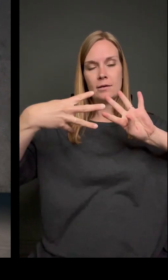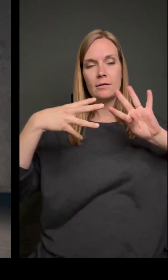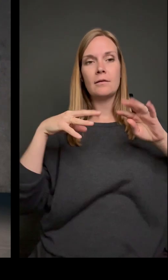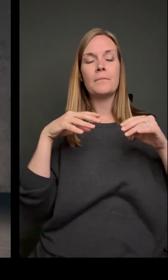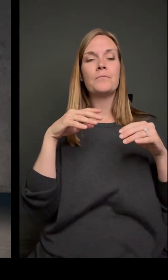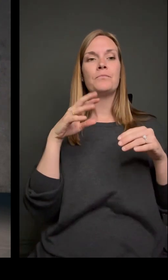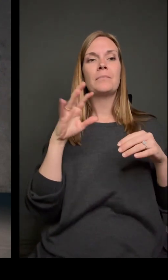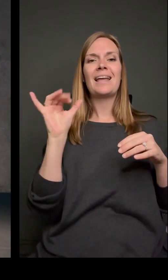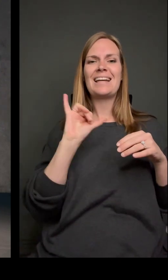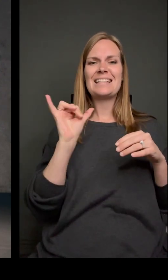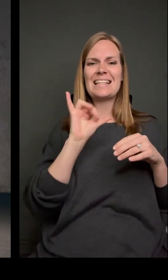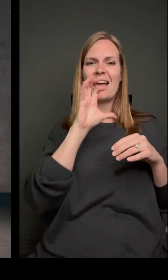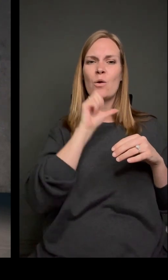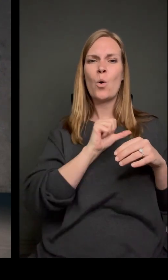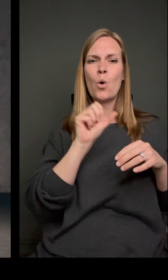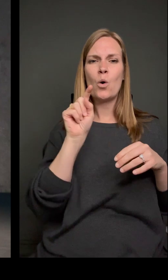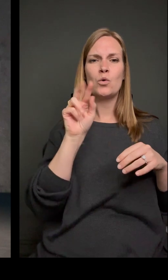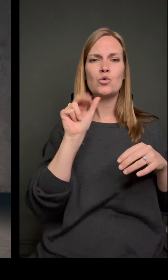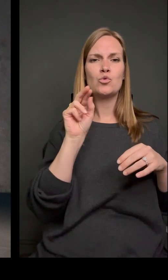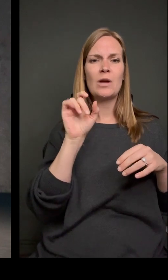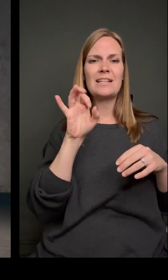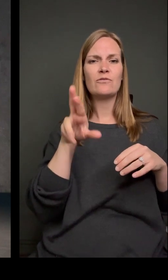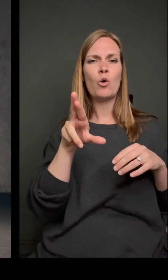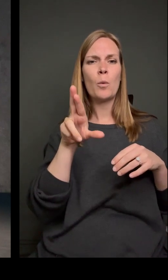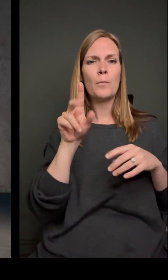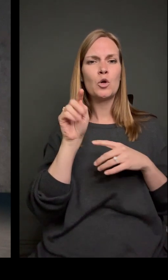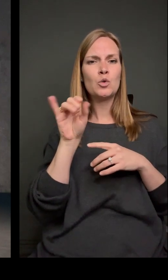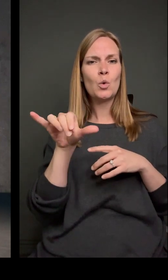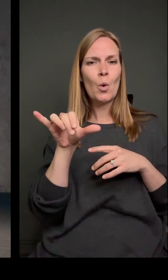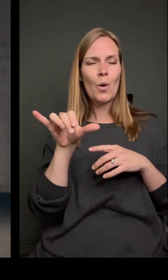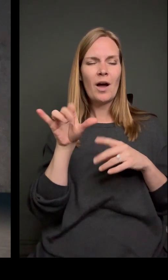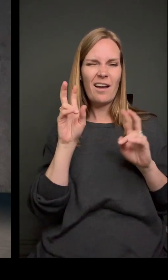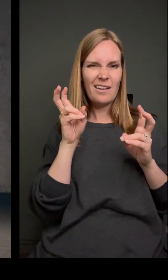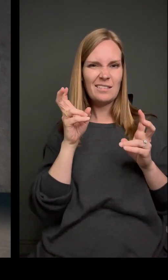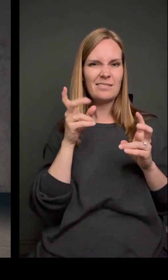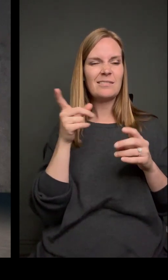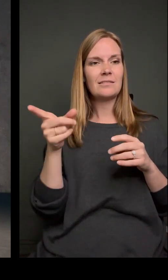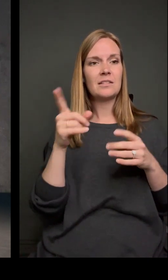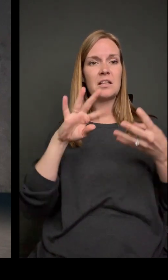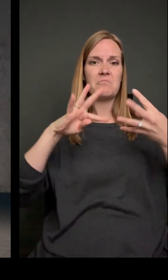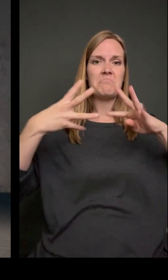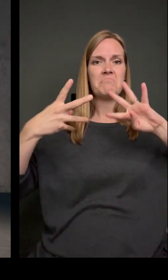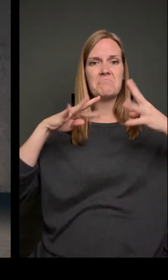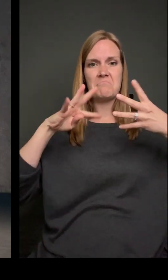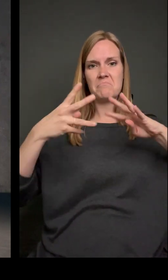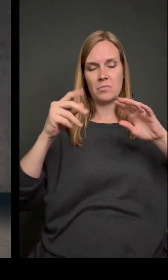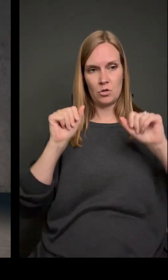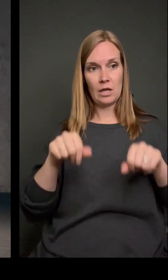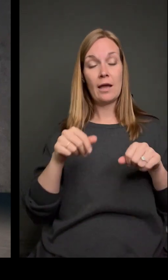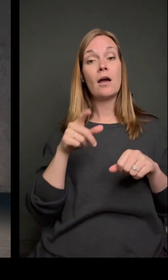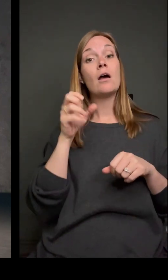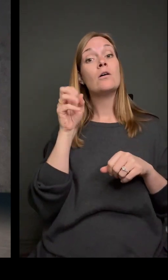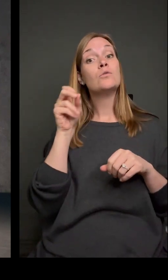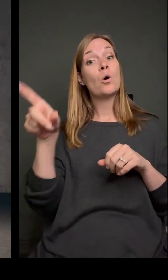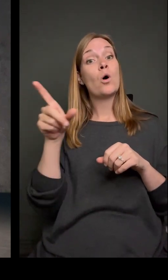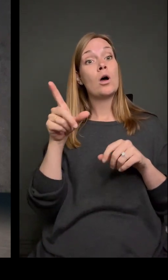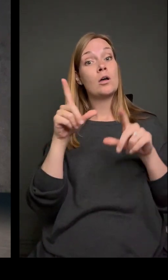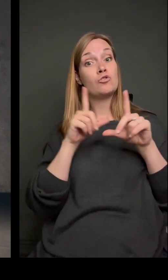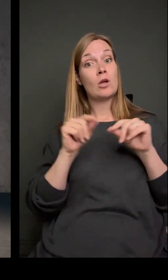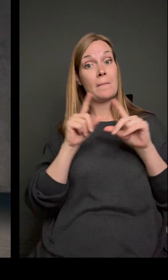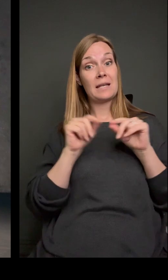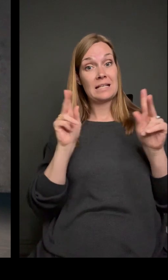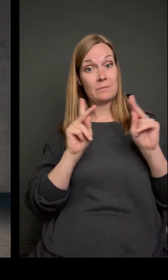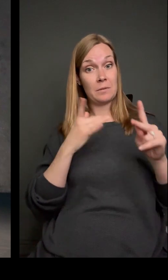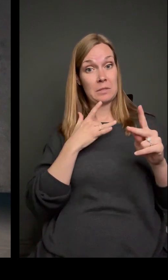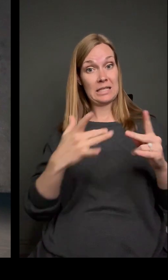ancient transformer toy that they can be made into various shapes. In Japan, the tradition is the performers of this wear a